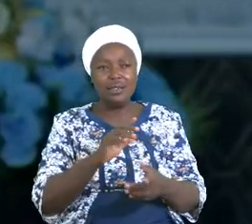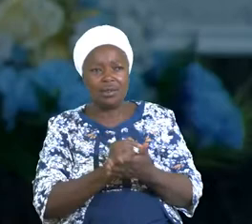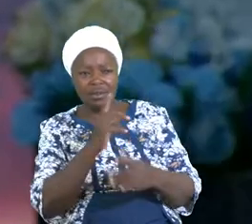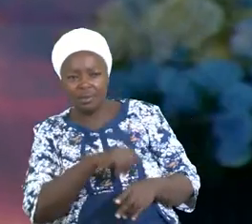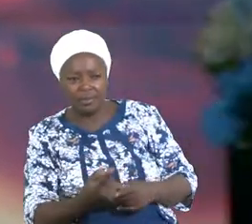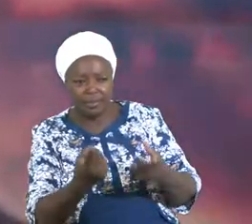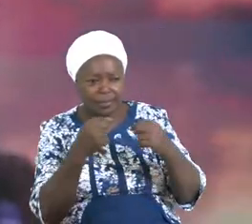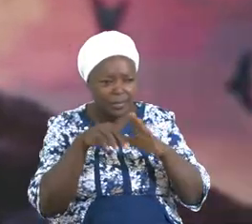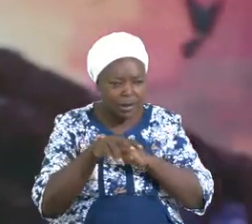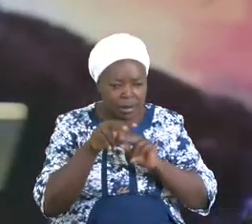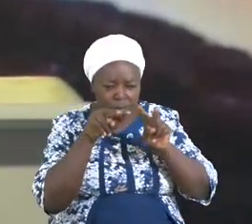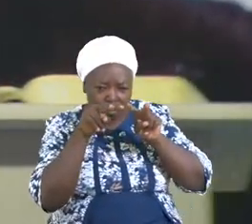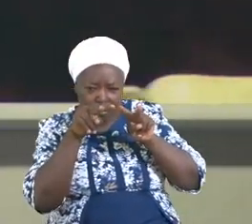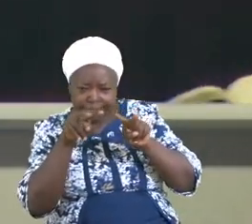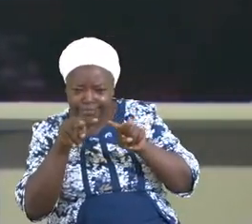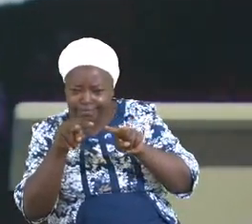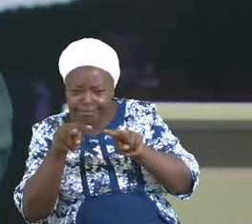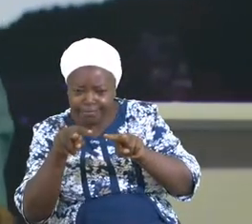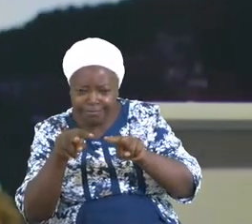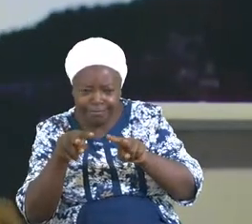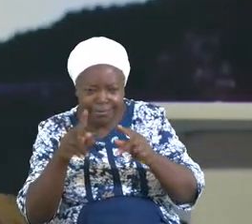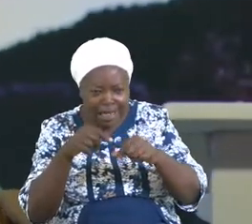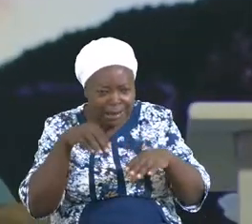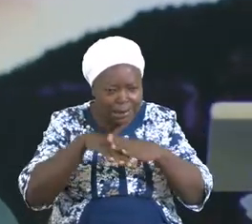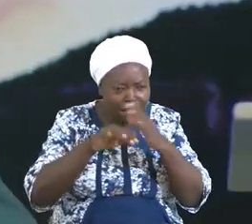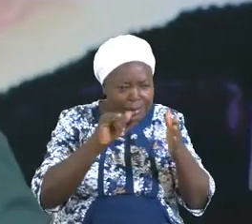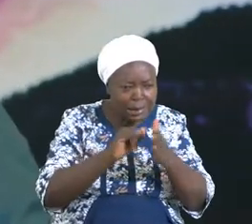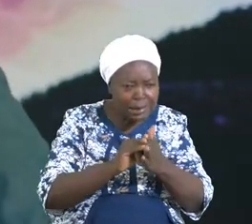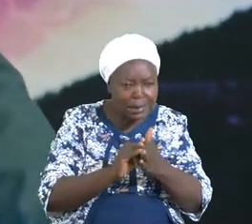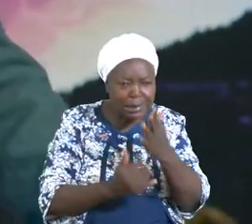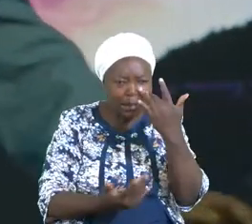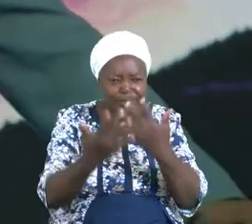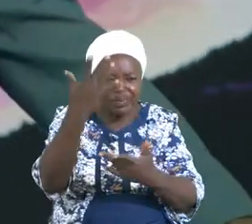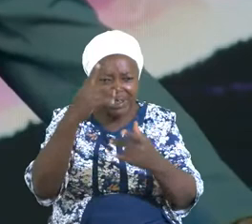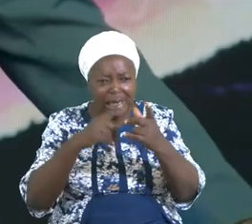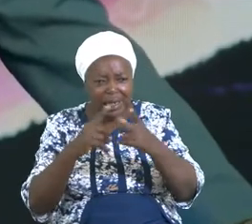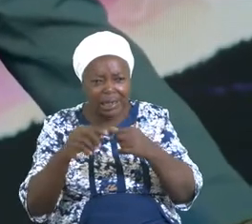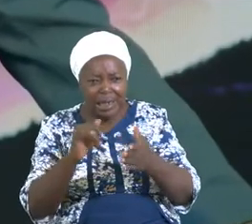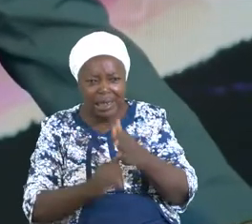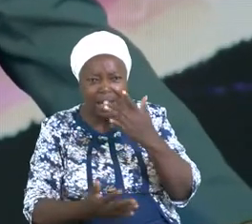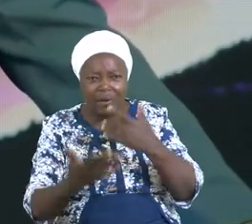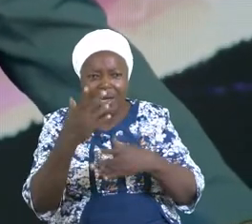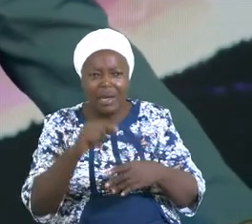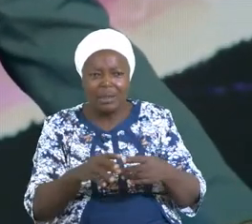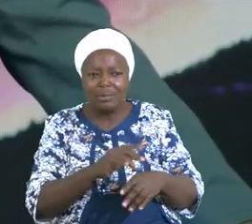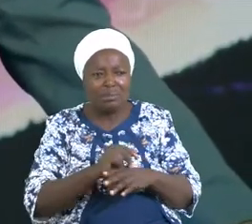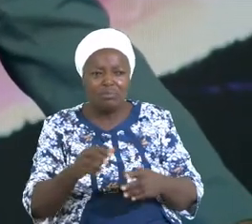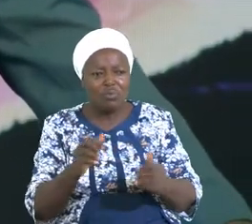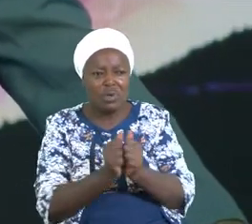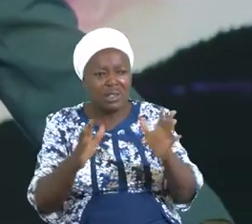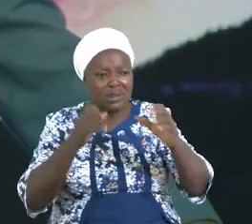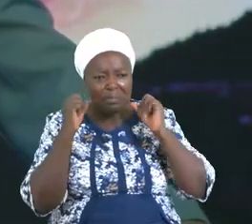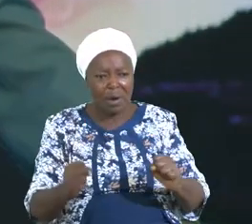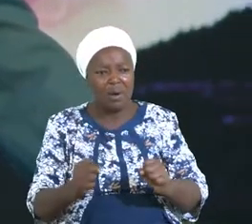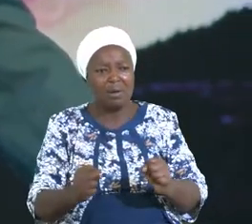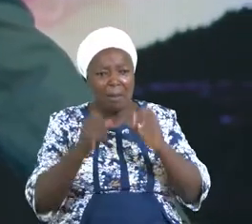and he looked into his furnace. His furnace was powerless. Powerless.